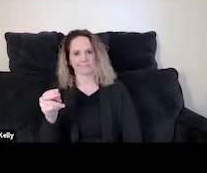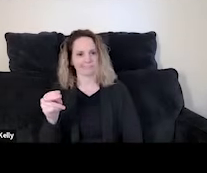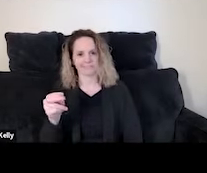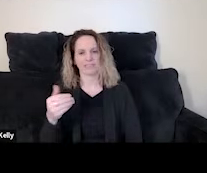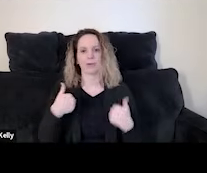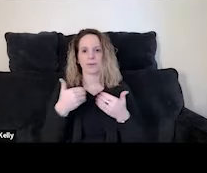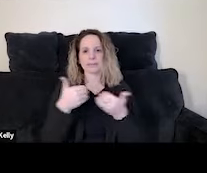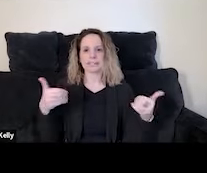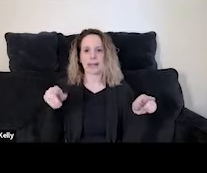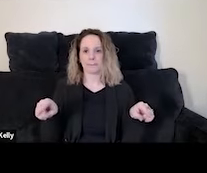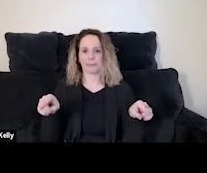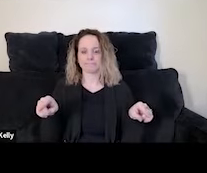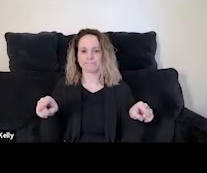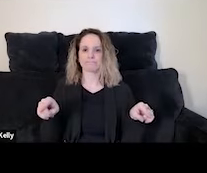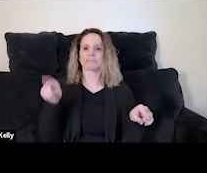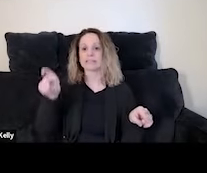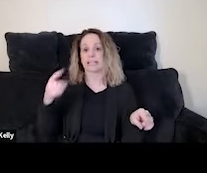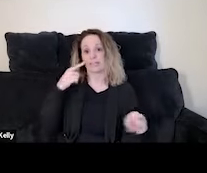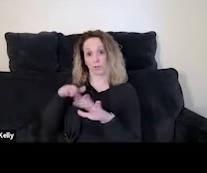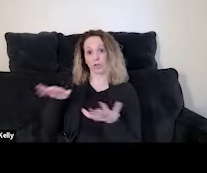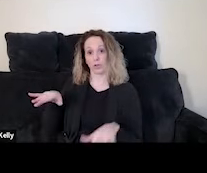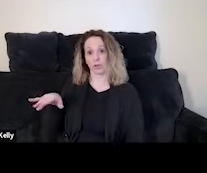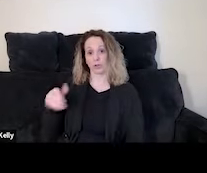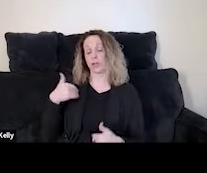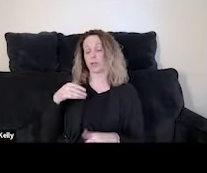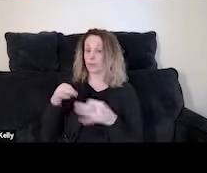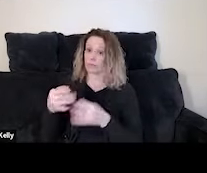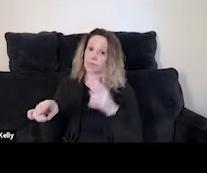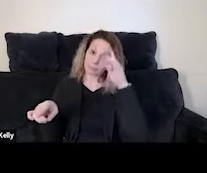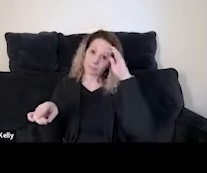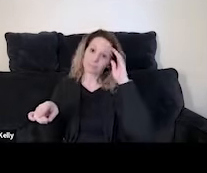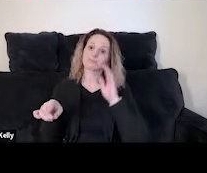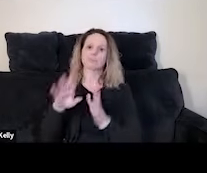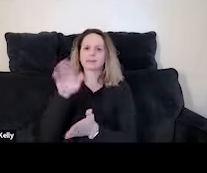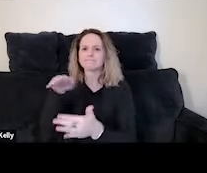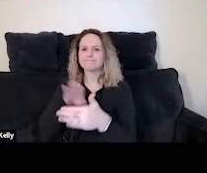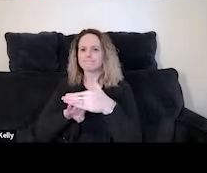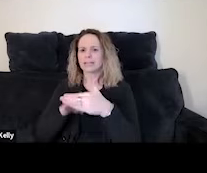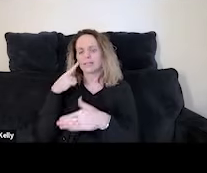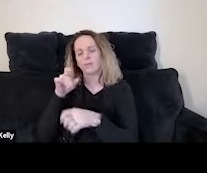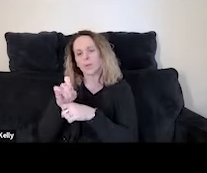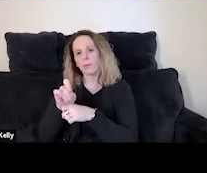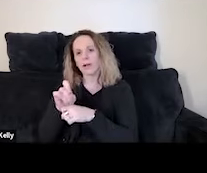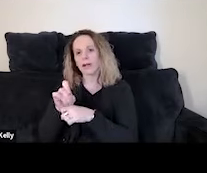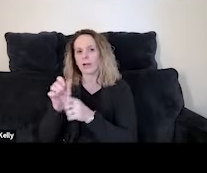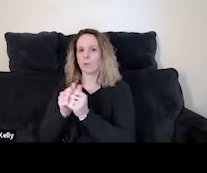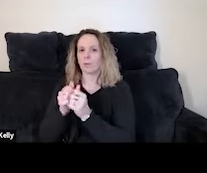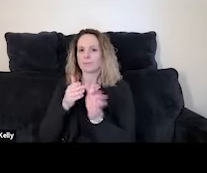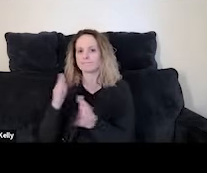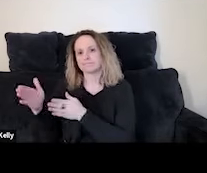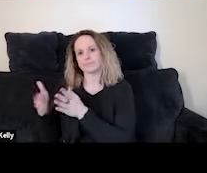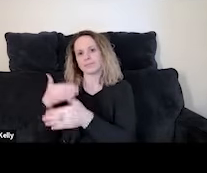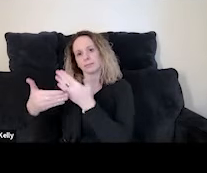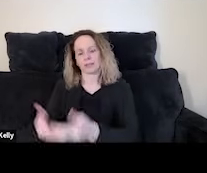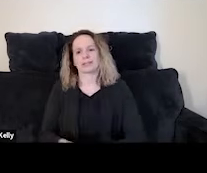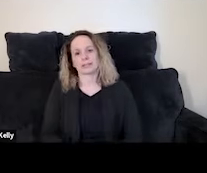but having the distinct needs of children, youth, and families at the core of our work throughout our planning